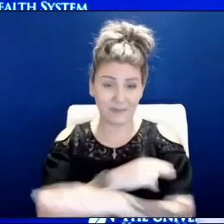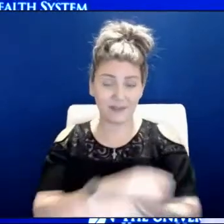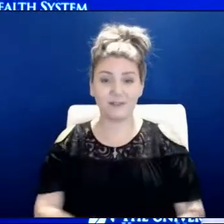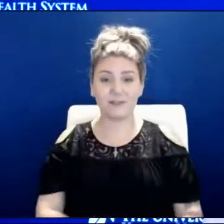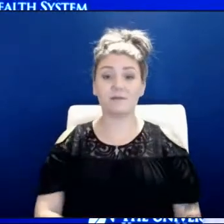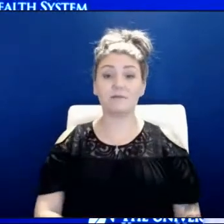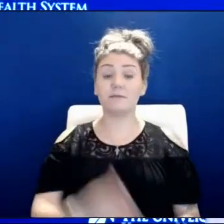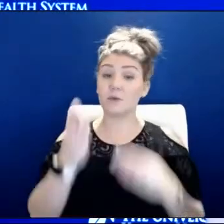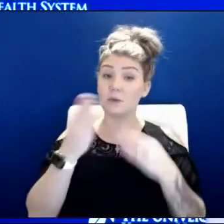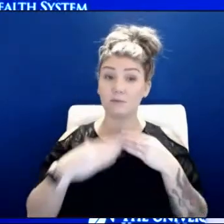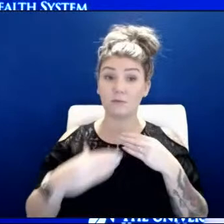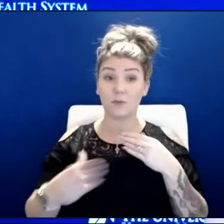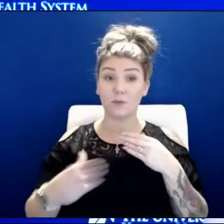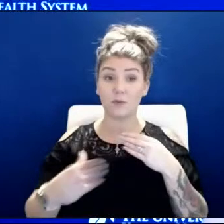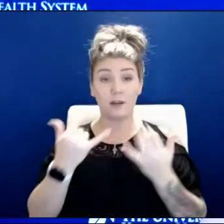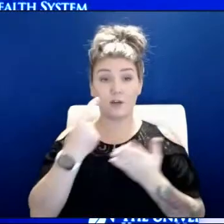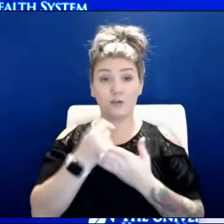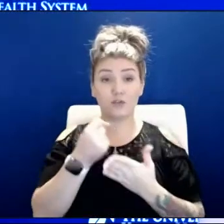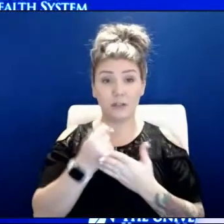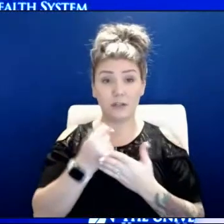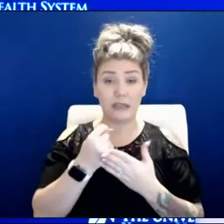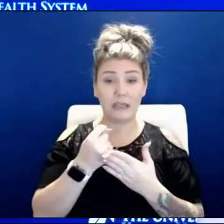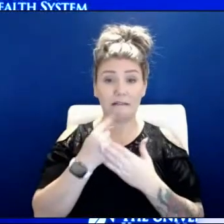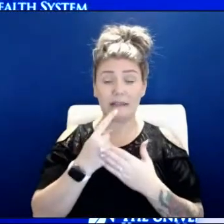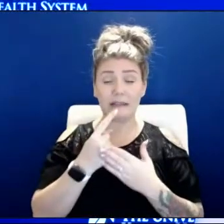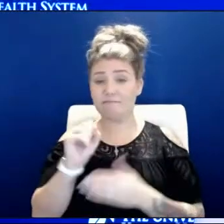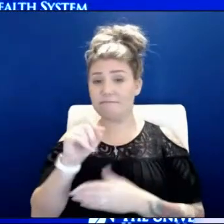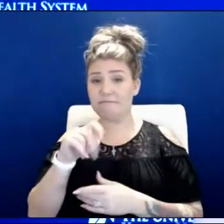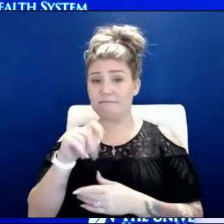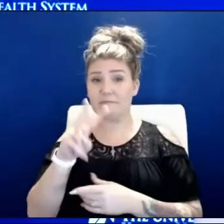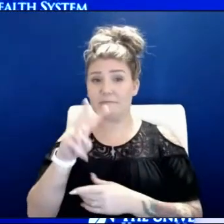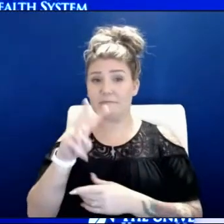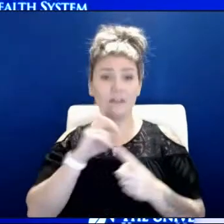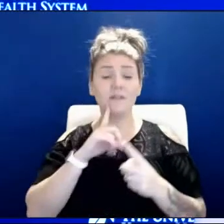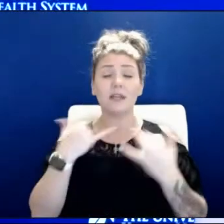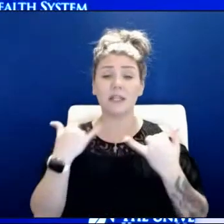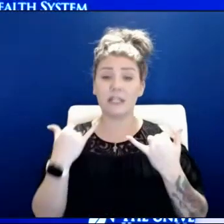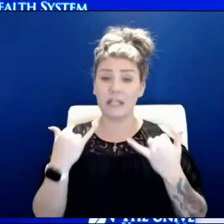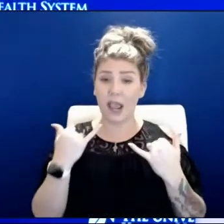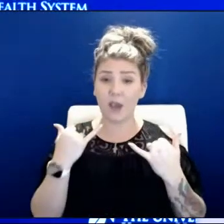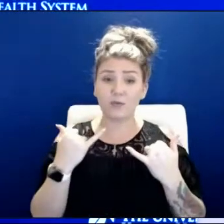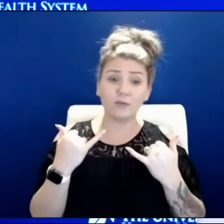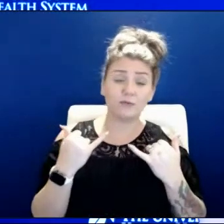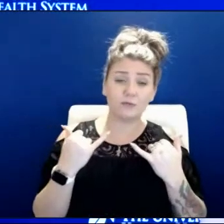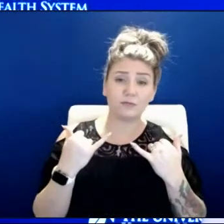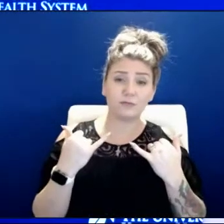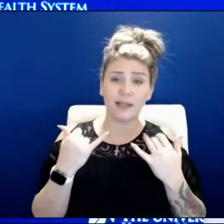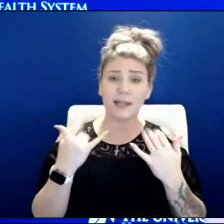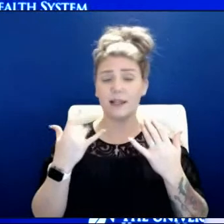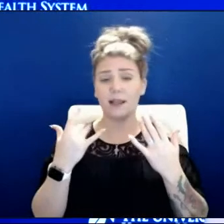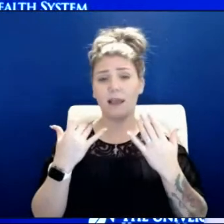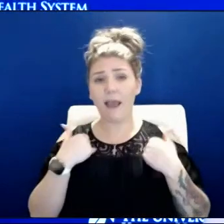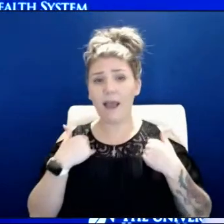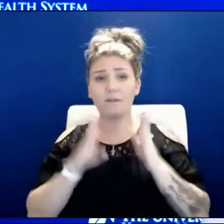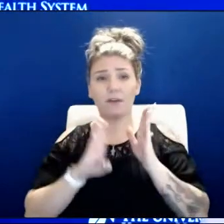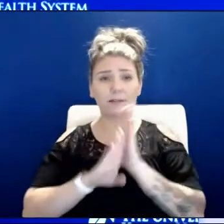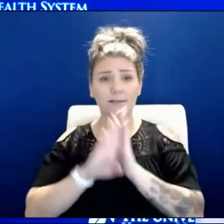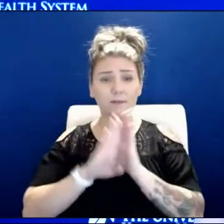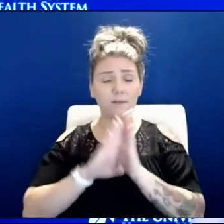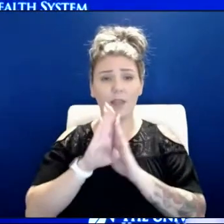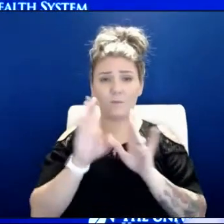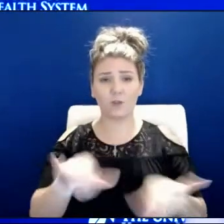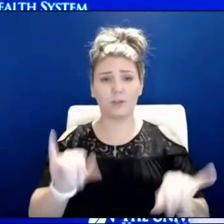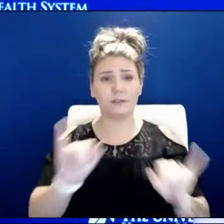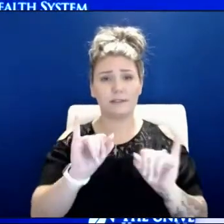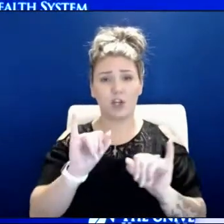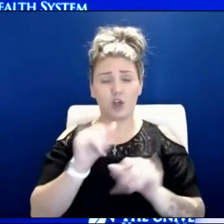now to treatment, Steve, I think we are now having and developing this standard of care for outpatient